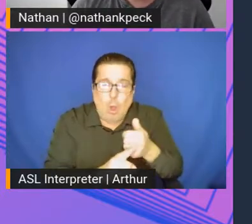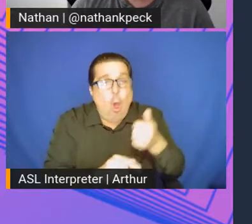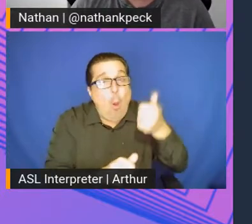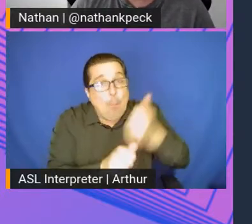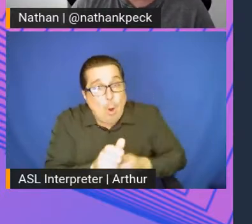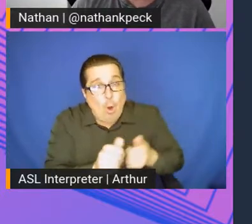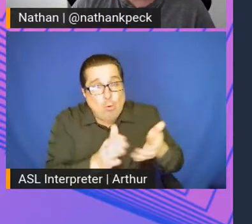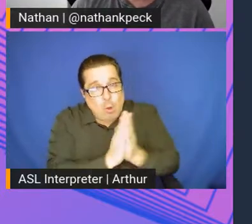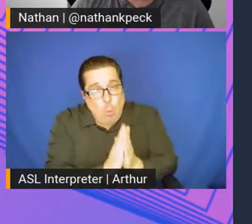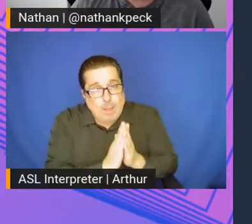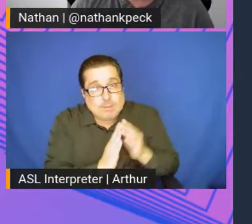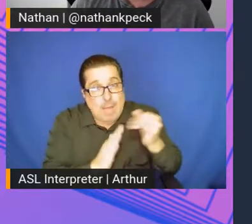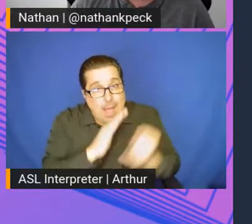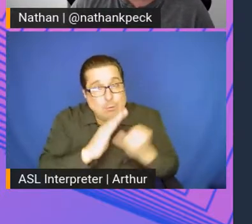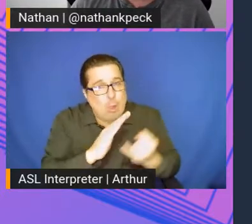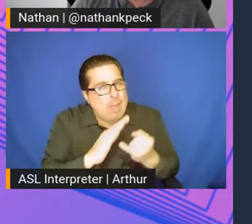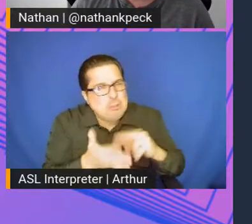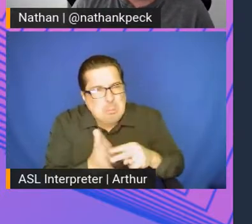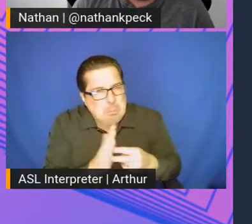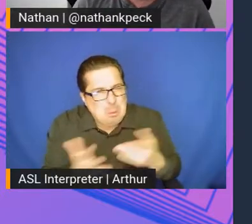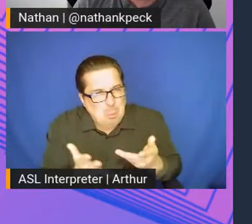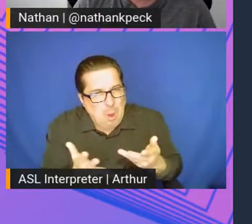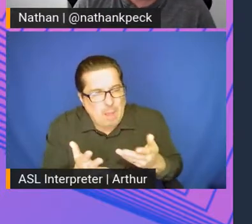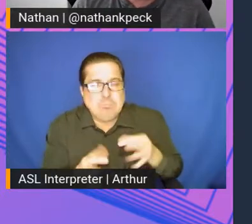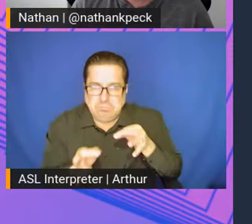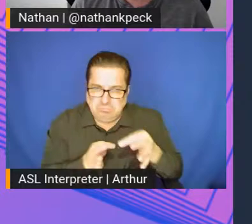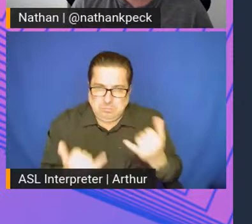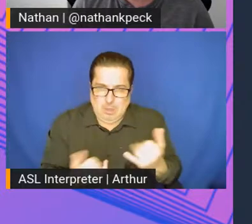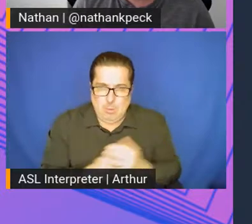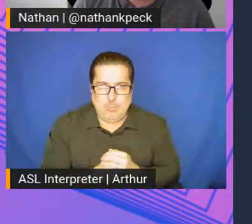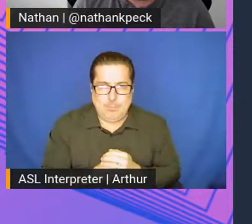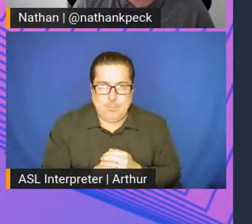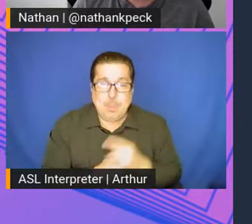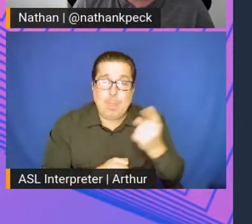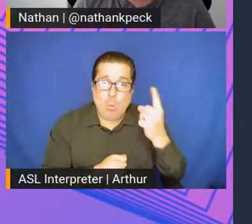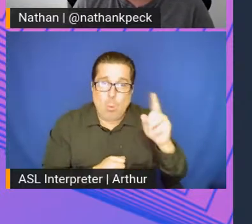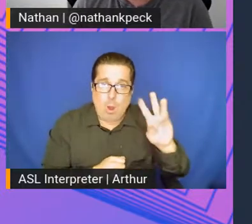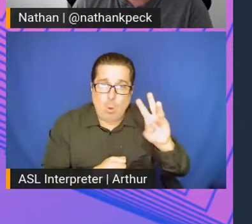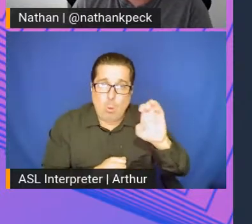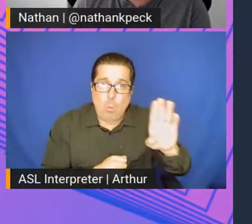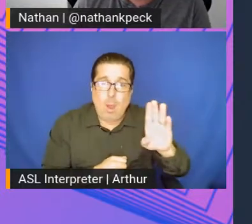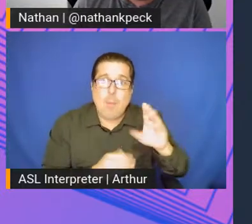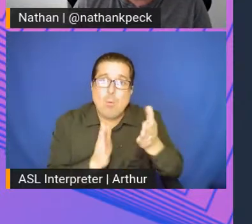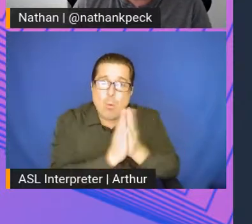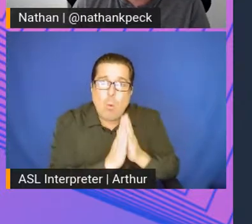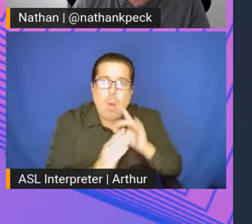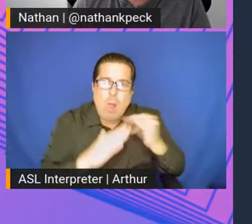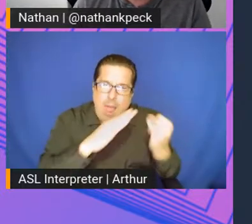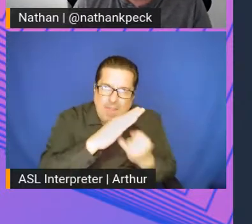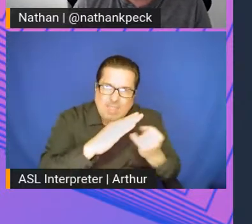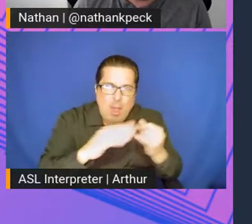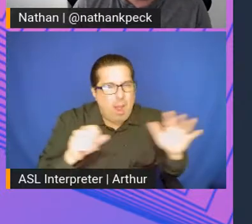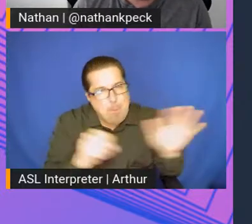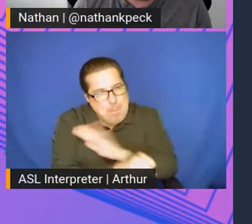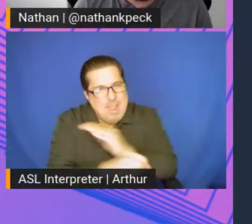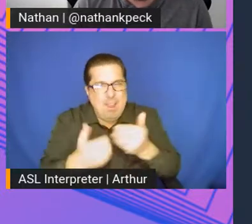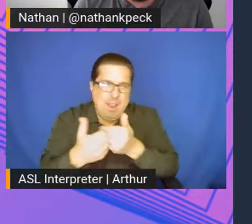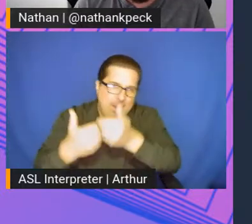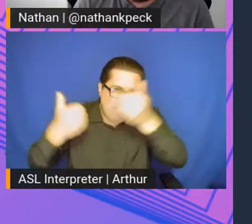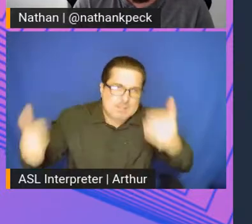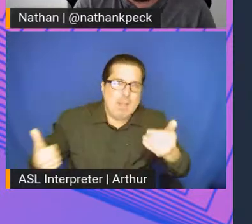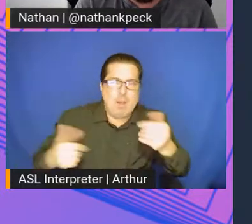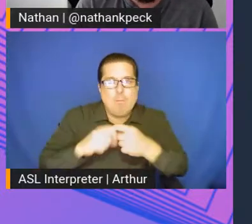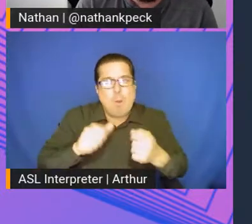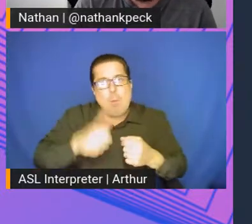isolation means that one web request will be isolated completely from all the web requests. And so